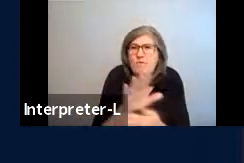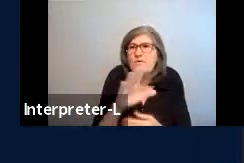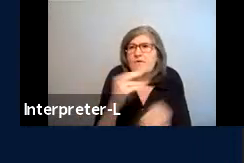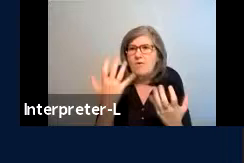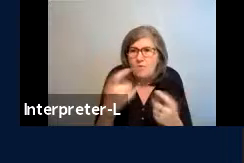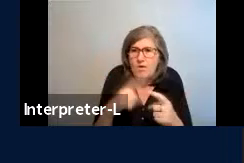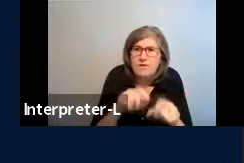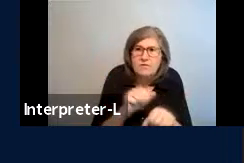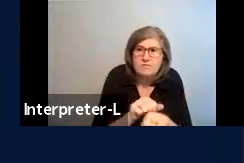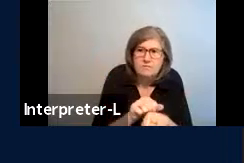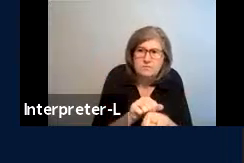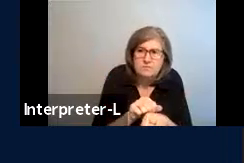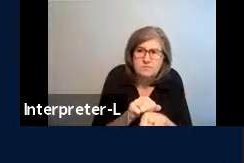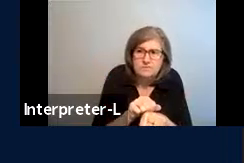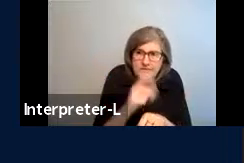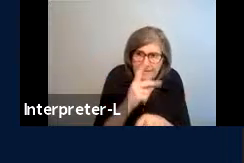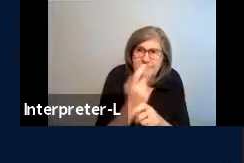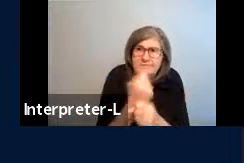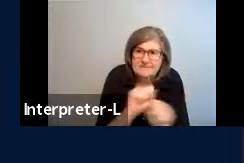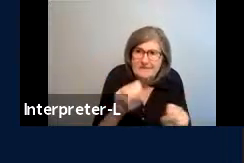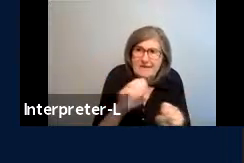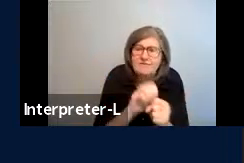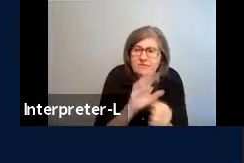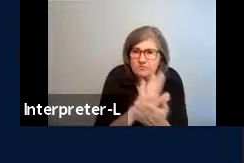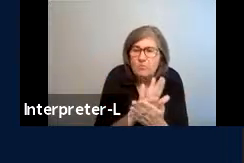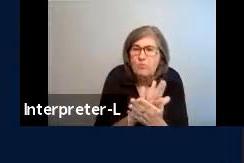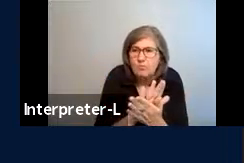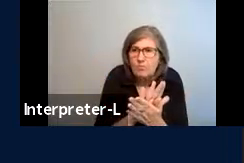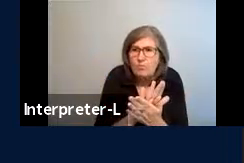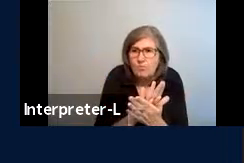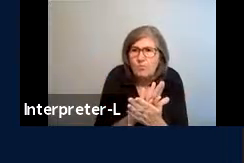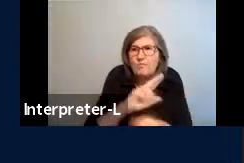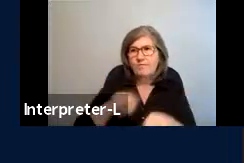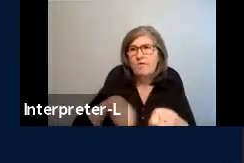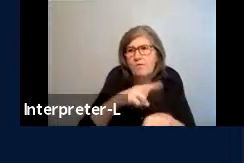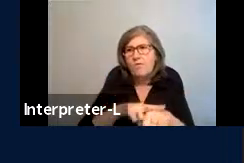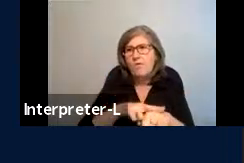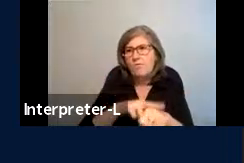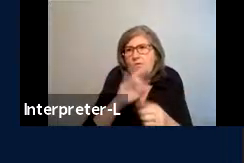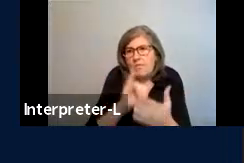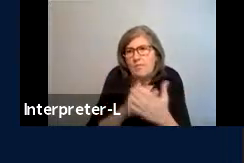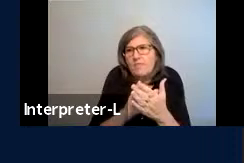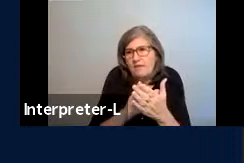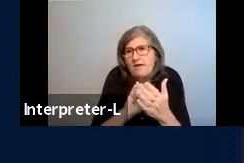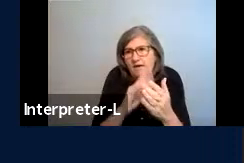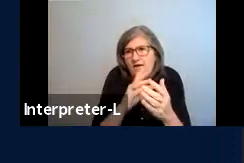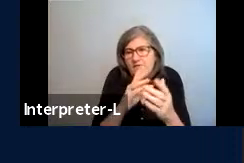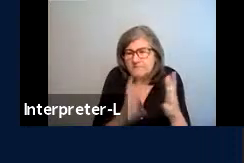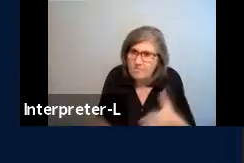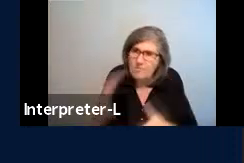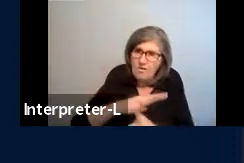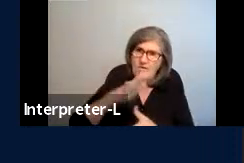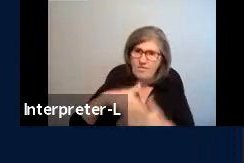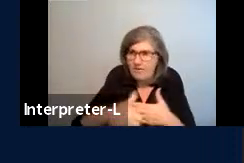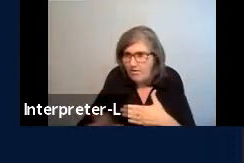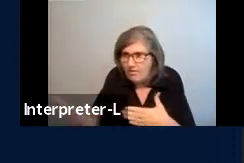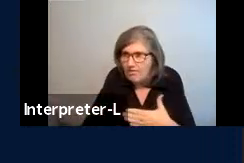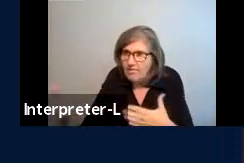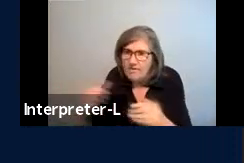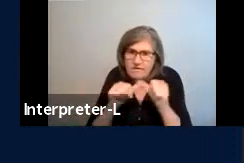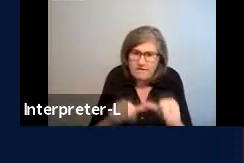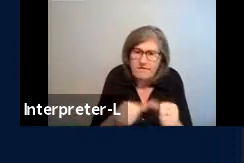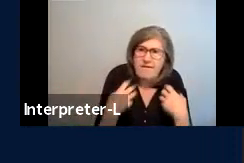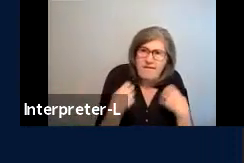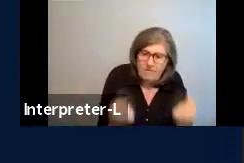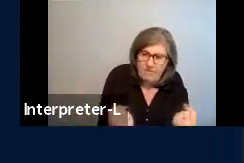them safe though, while they're in school. And of course that comes above everything, is to keep our kids safe and healthy. But we know we